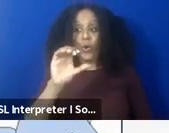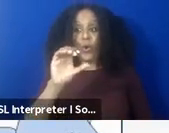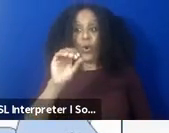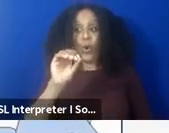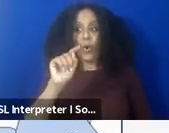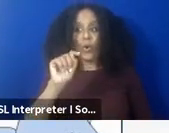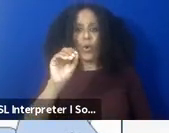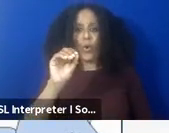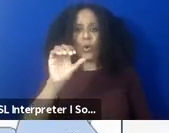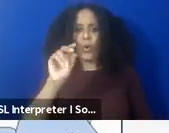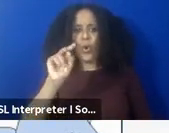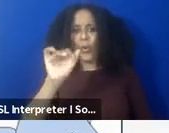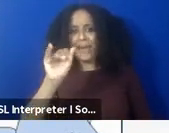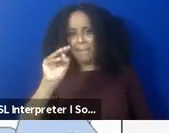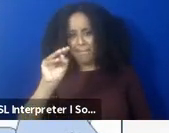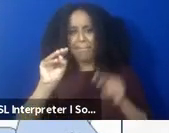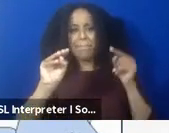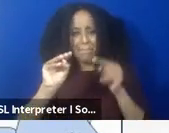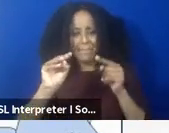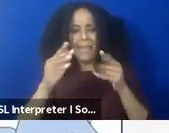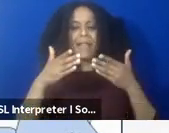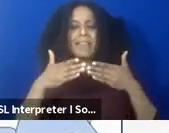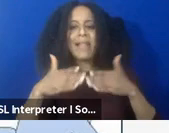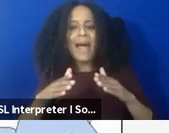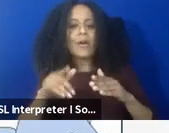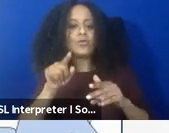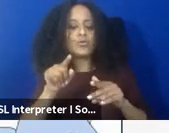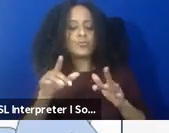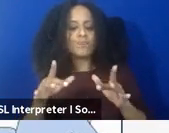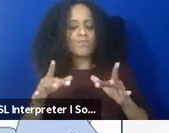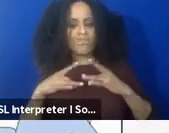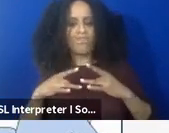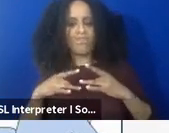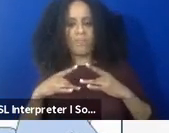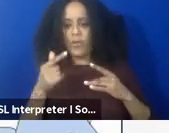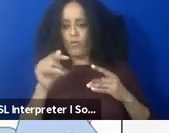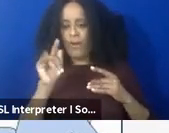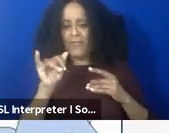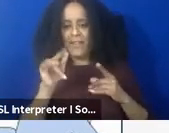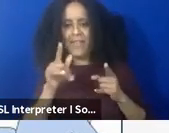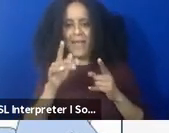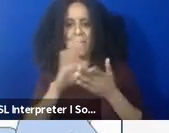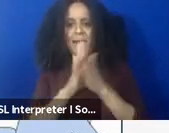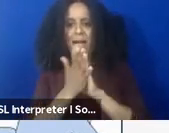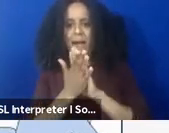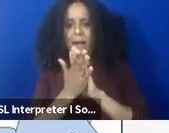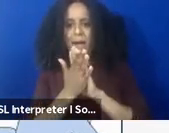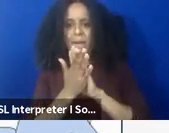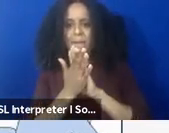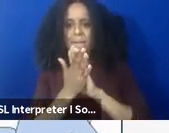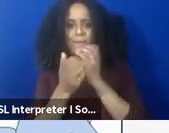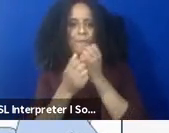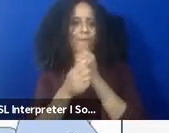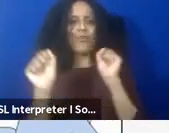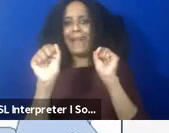weight, allowing them to sense linear movement and gravity, if they break free and they fall into one of the semicircular canals